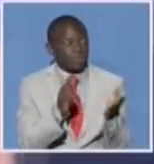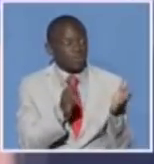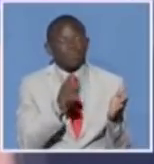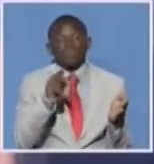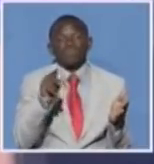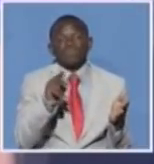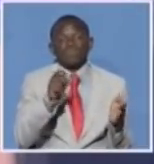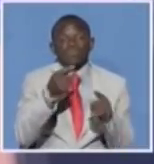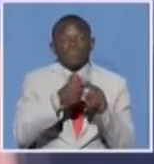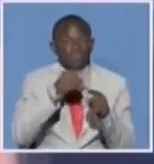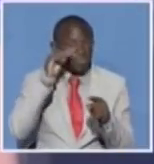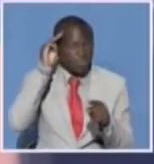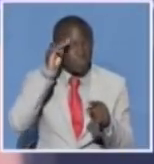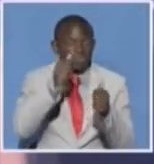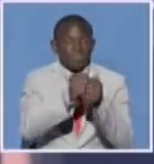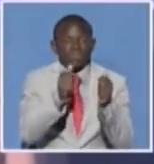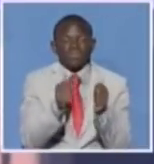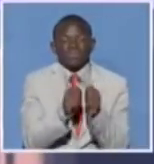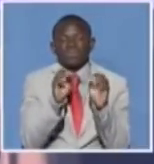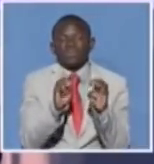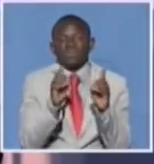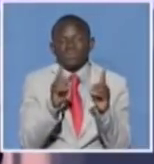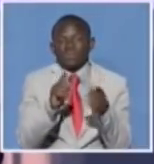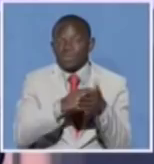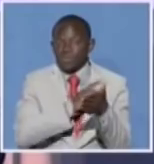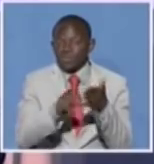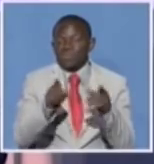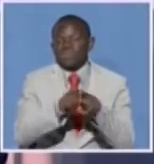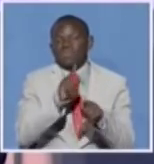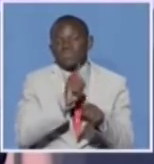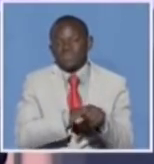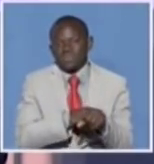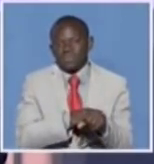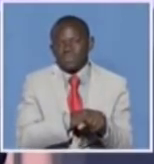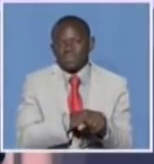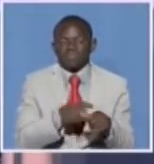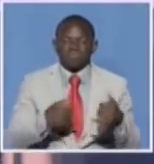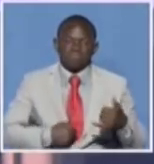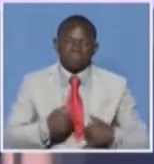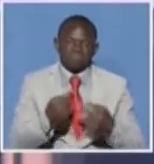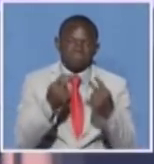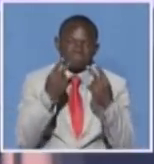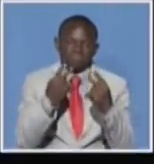Permanent Secretary at the Ministry of Education. We'll be back next week sometime. Pleasant viewing.